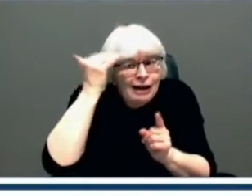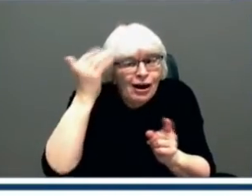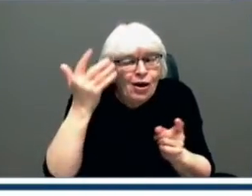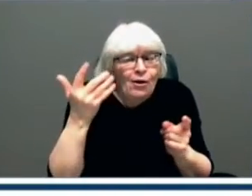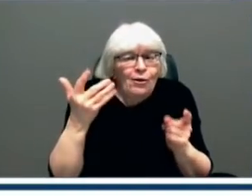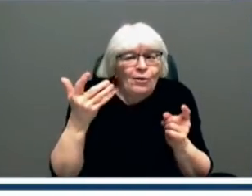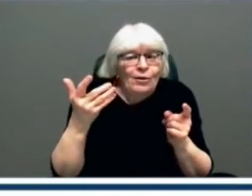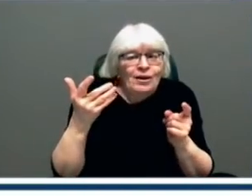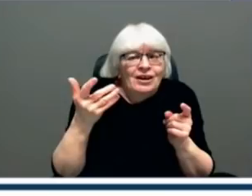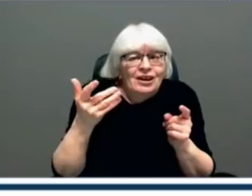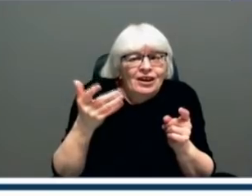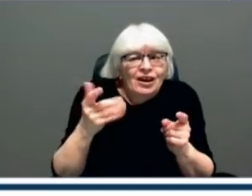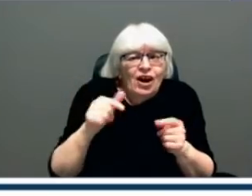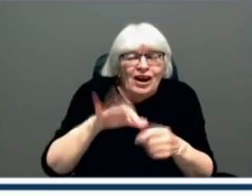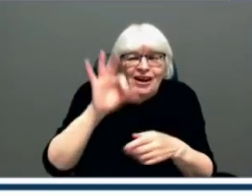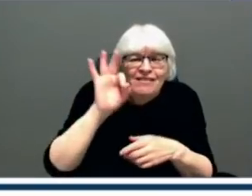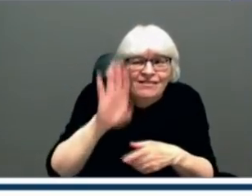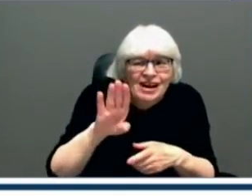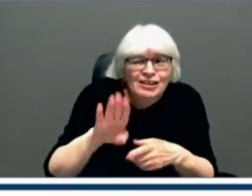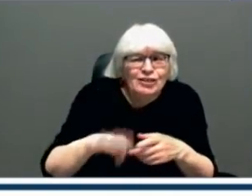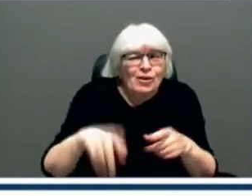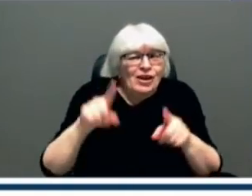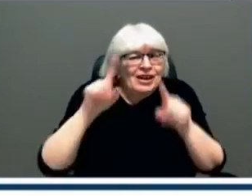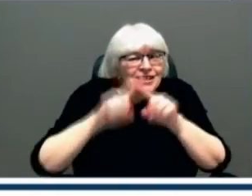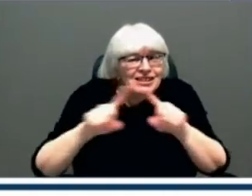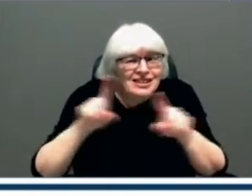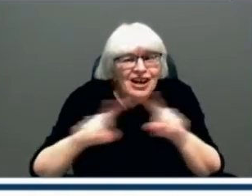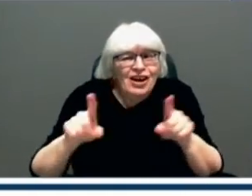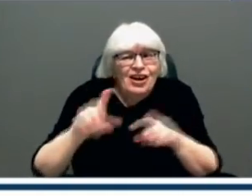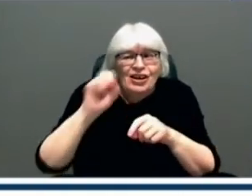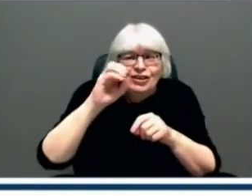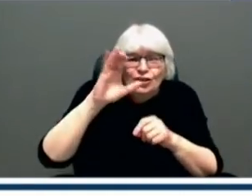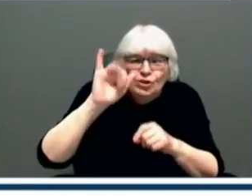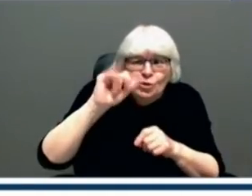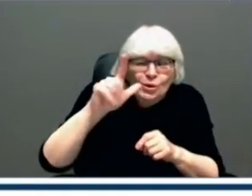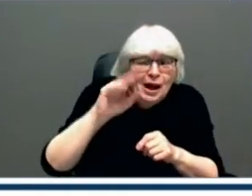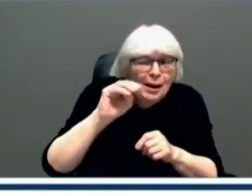necessarily reflect the views of the majority of the population as well.